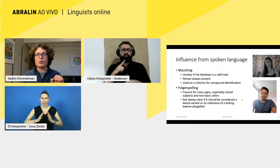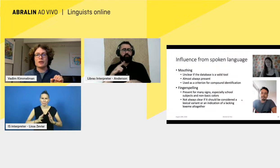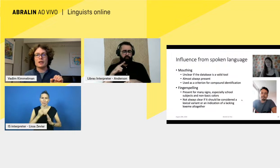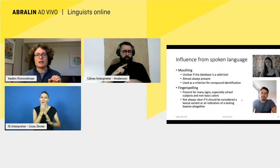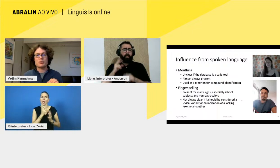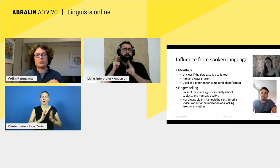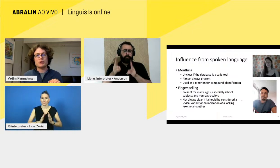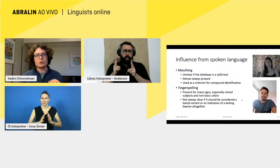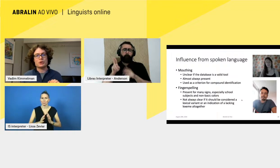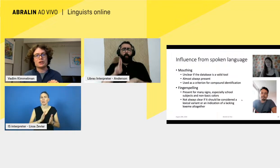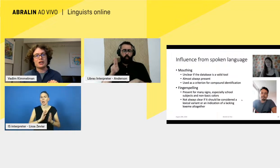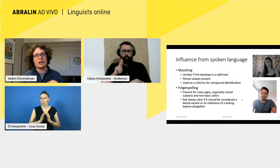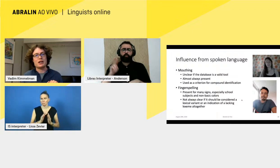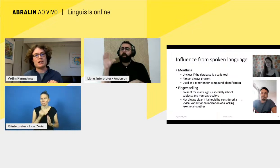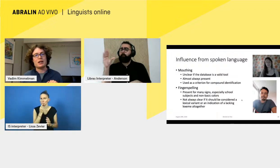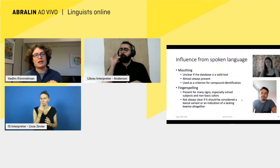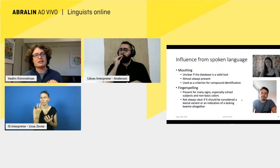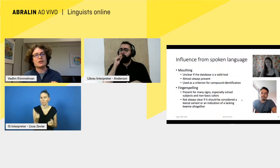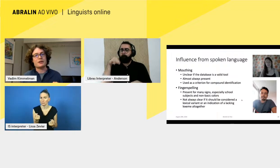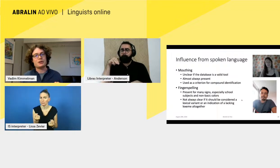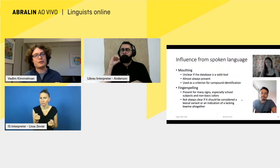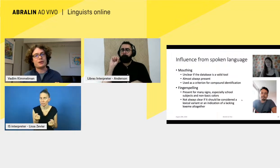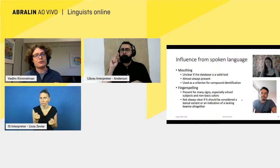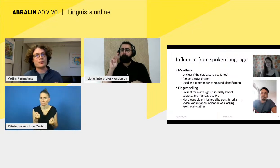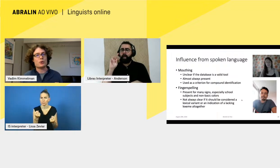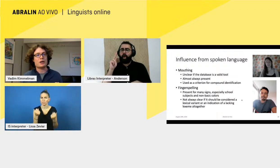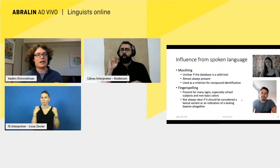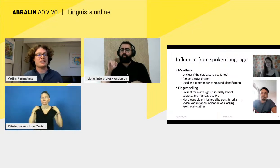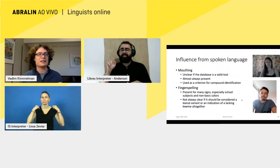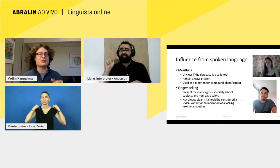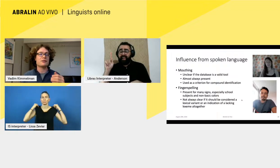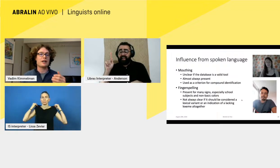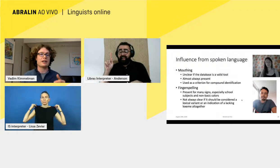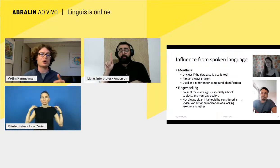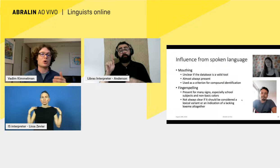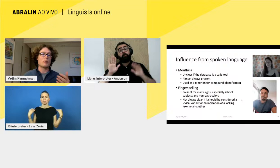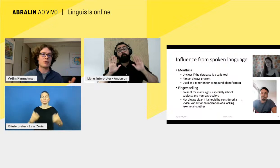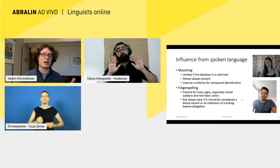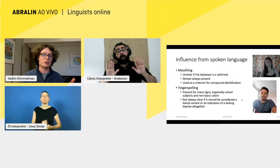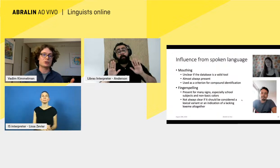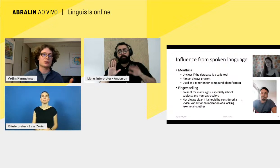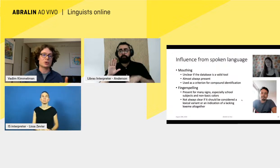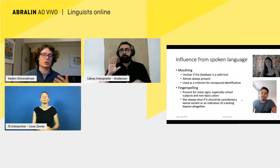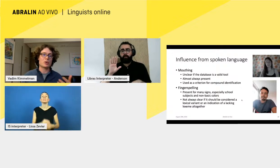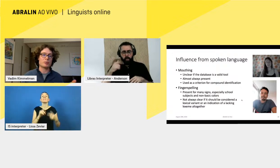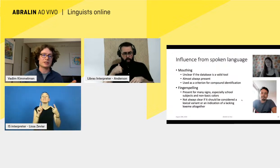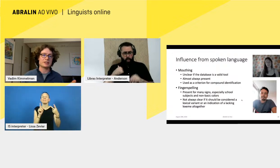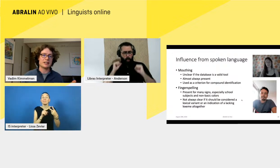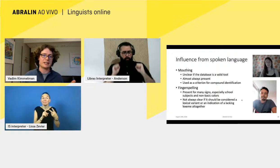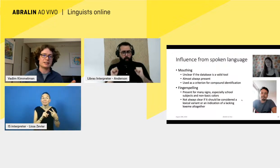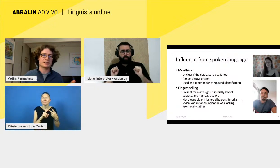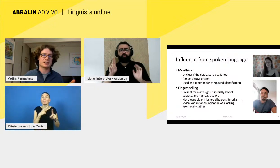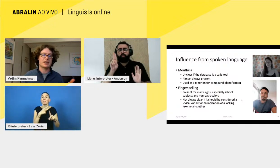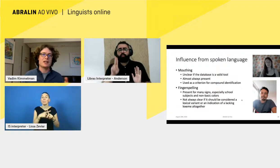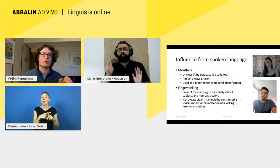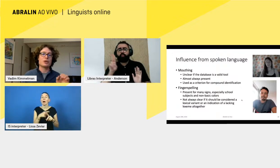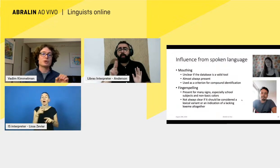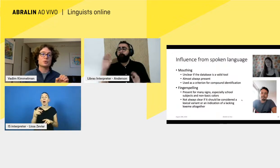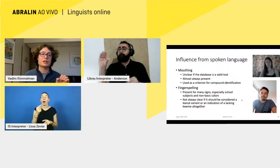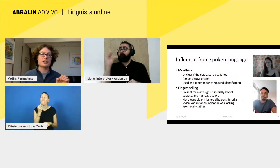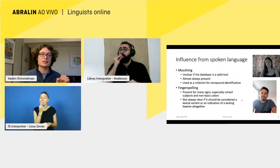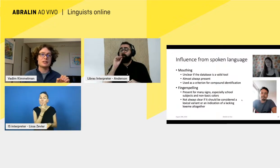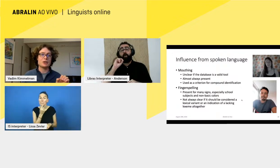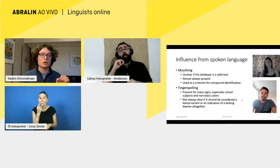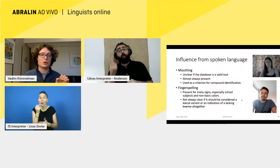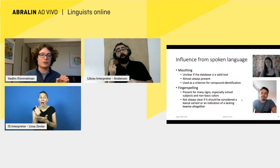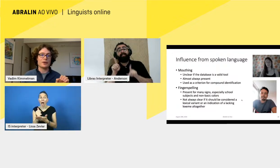that mouthing can be used as a criterion for identifying compounds or complex signs,